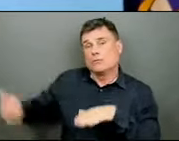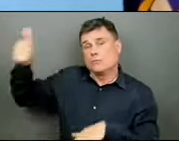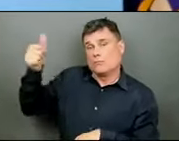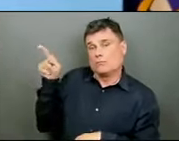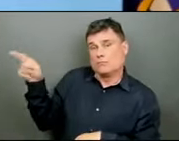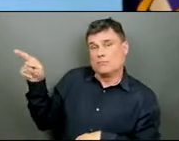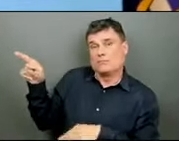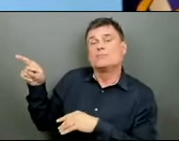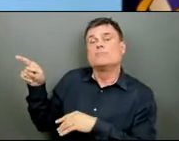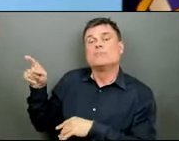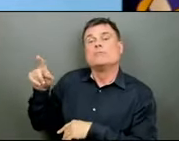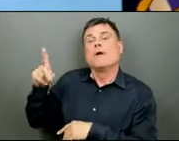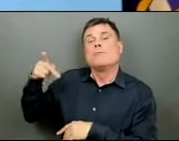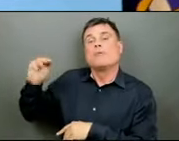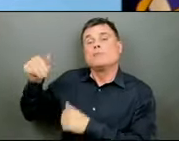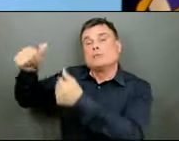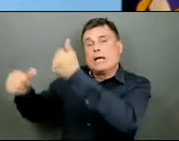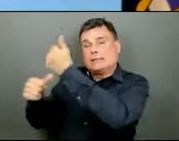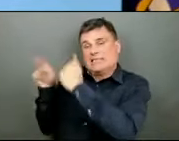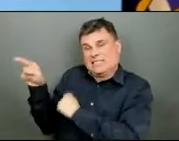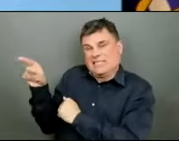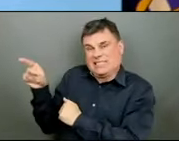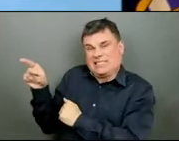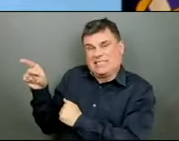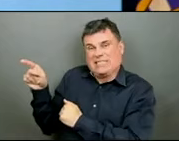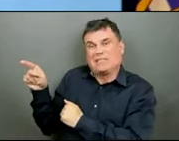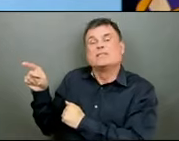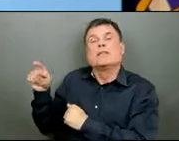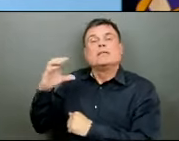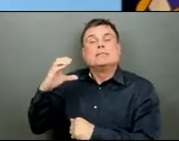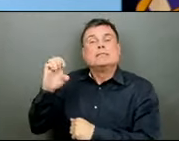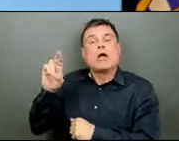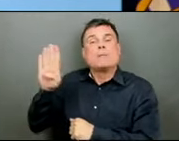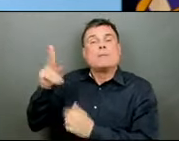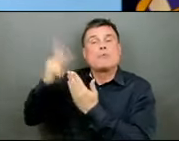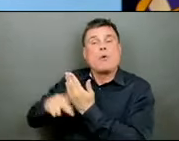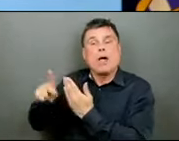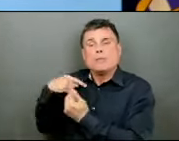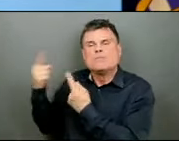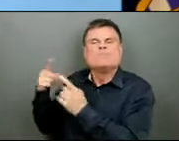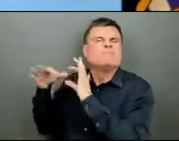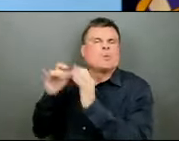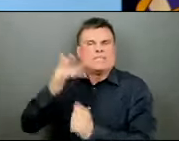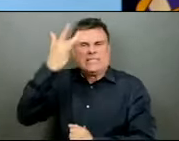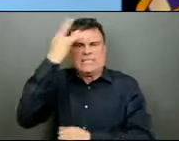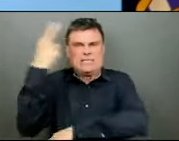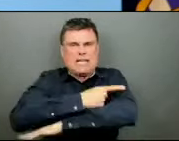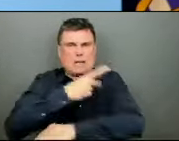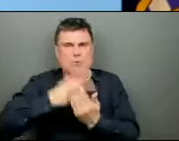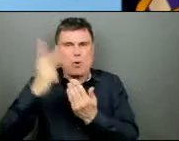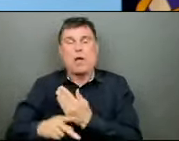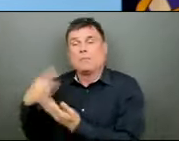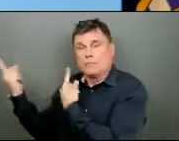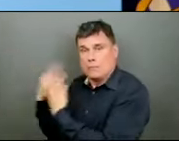which is still in place to help workers that are displaced because of COVID-19. And of course, circuit breaker is a good example of